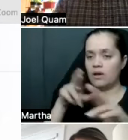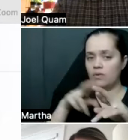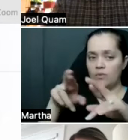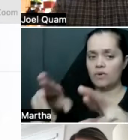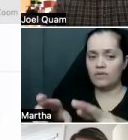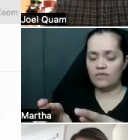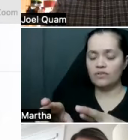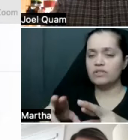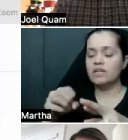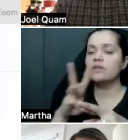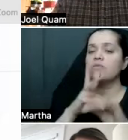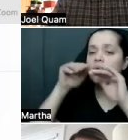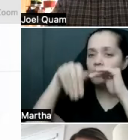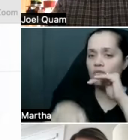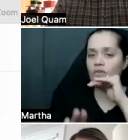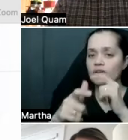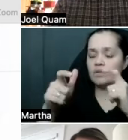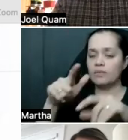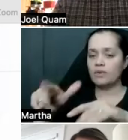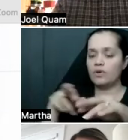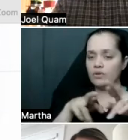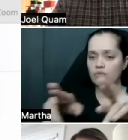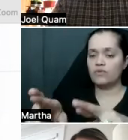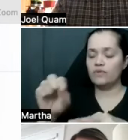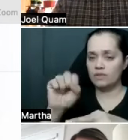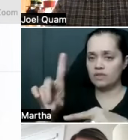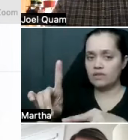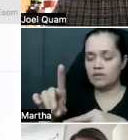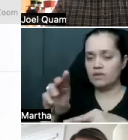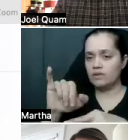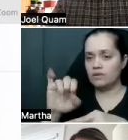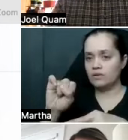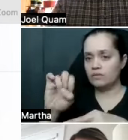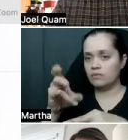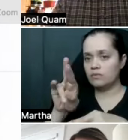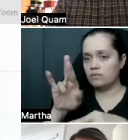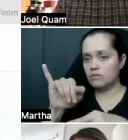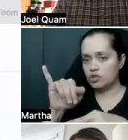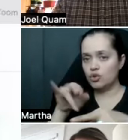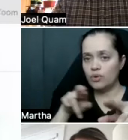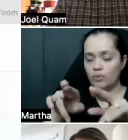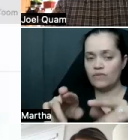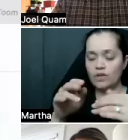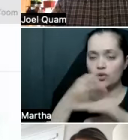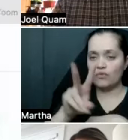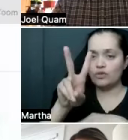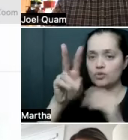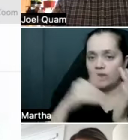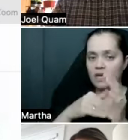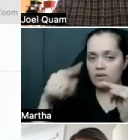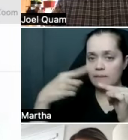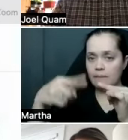the waterfalls. The longest river in South Dakota is the Missouri River. It's over 2,000 miles long.